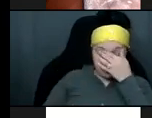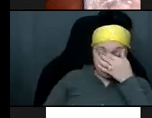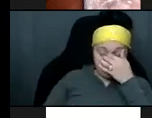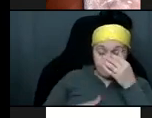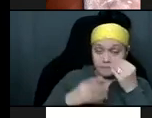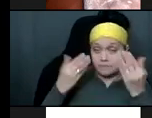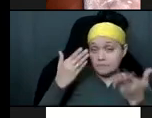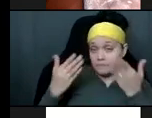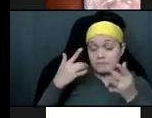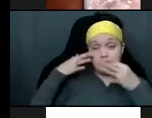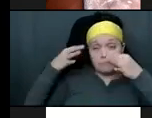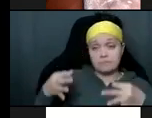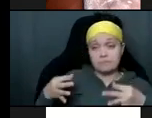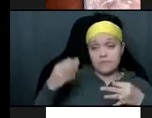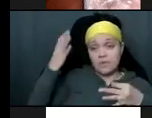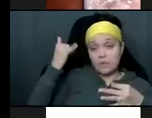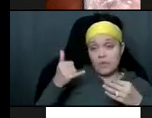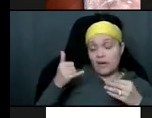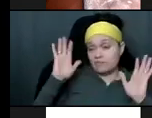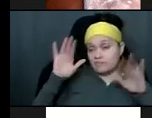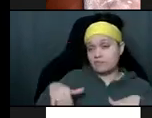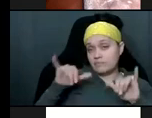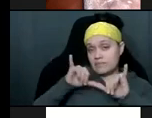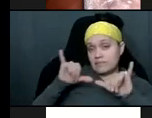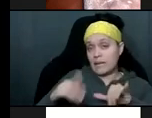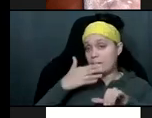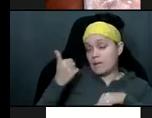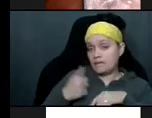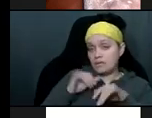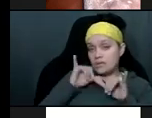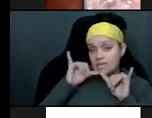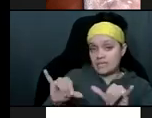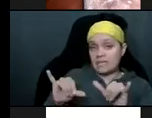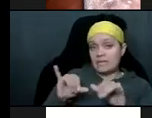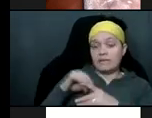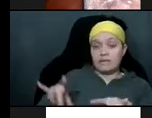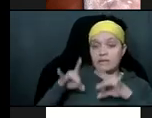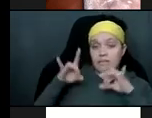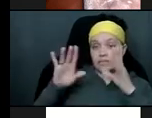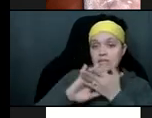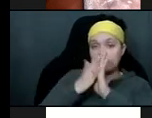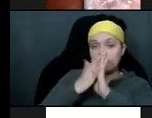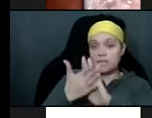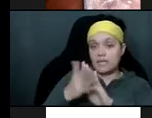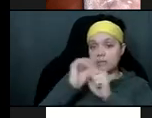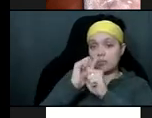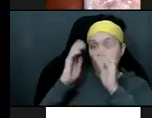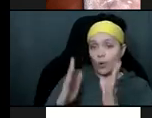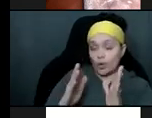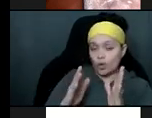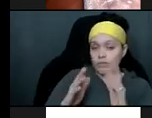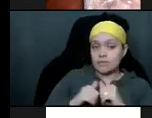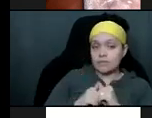and maybe decide why even bother. So they stay in Australia. They become workers.